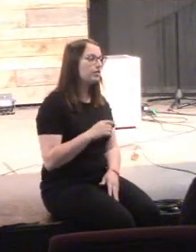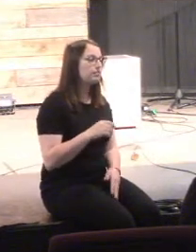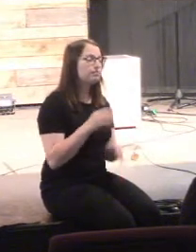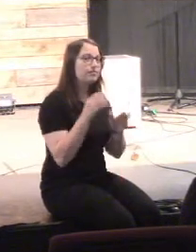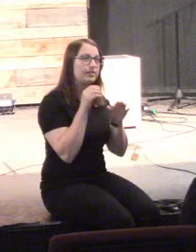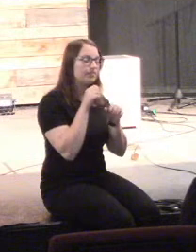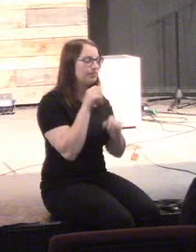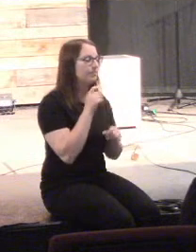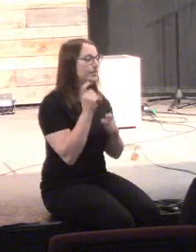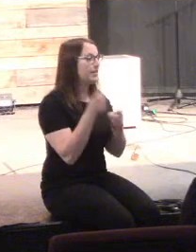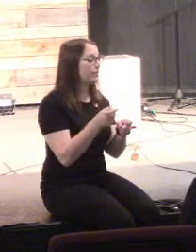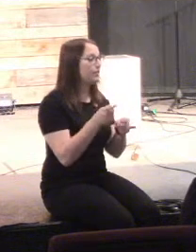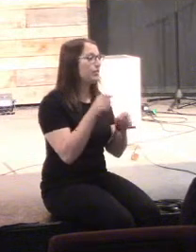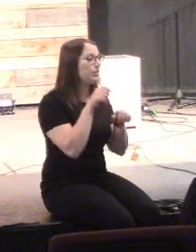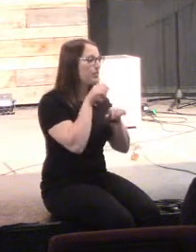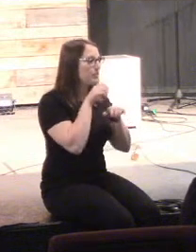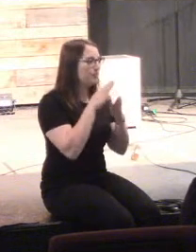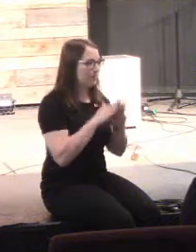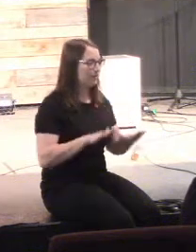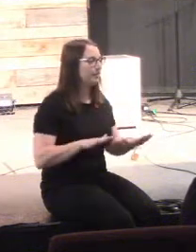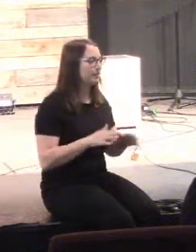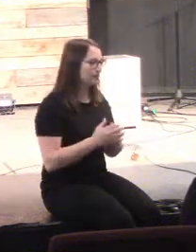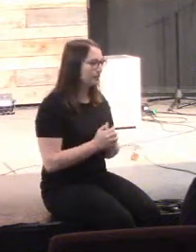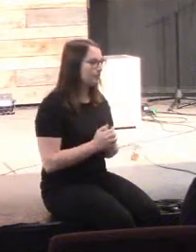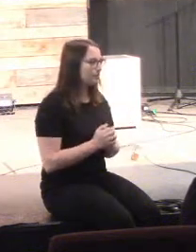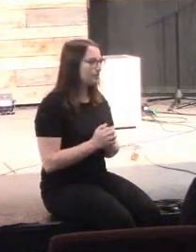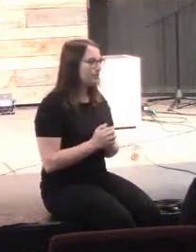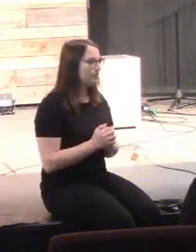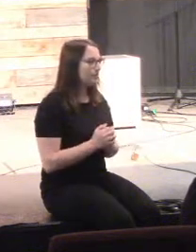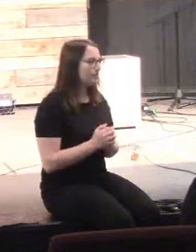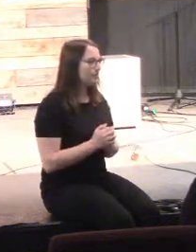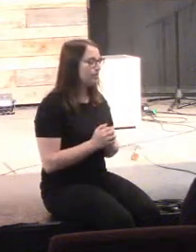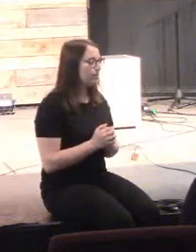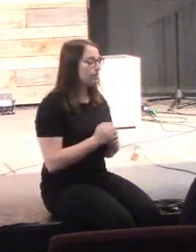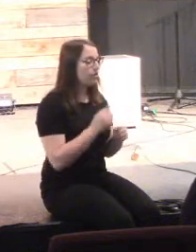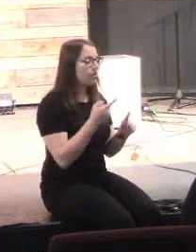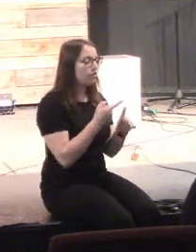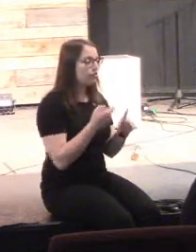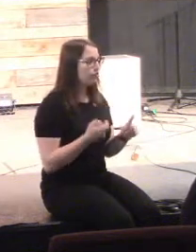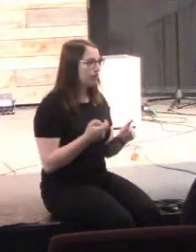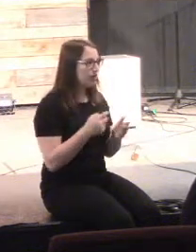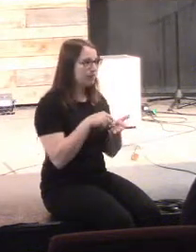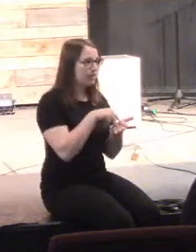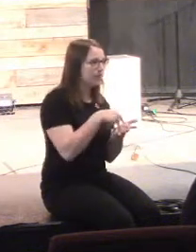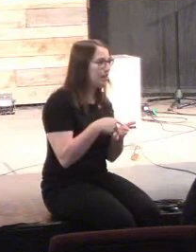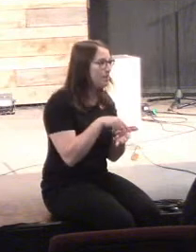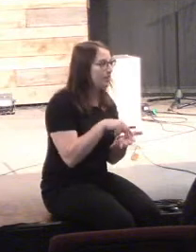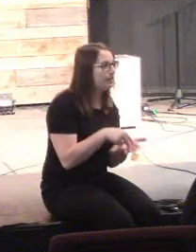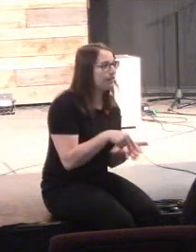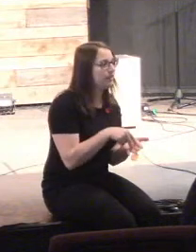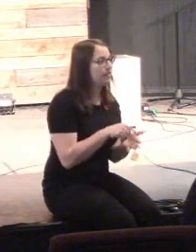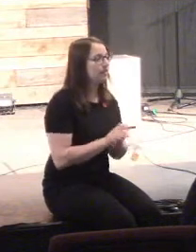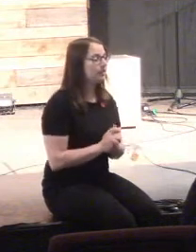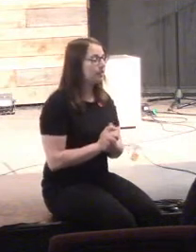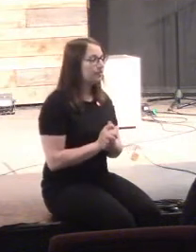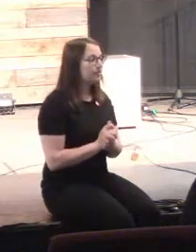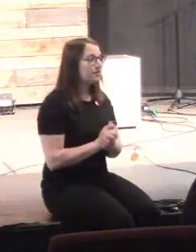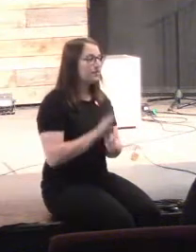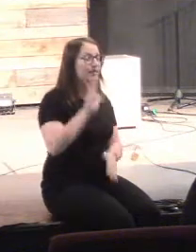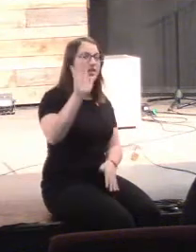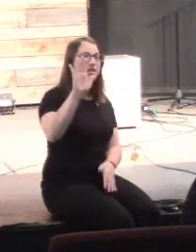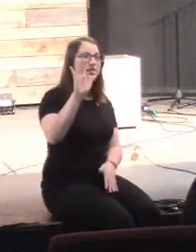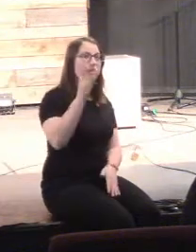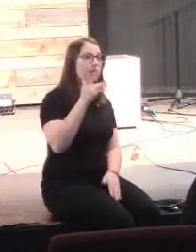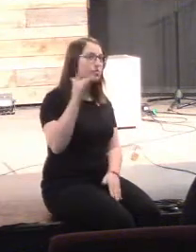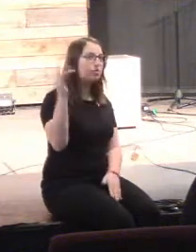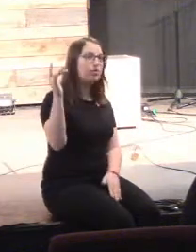peace. To him who is able to keep you from stumbling and to present you before his glorious presence without